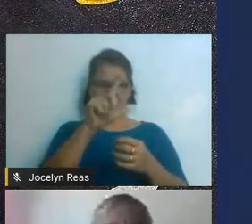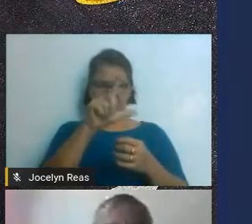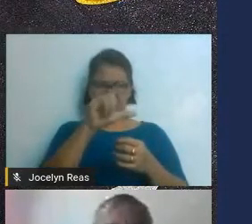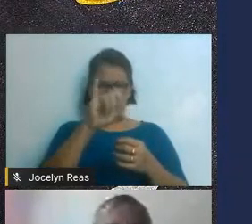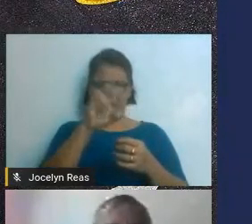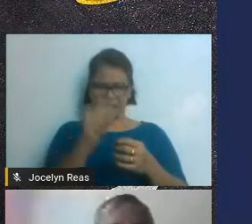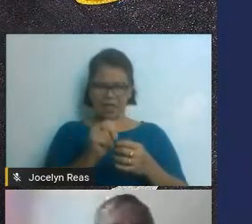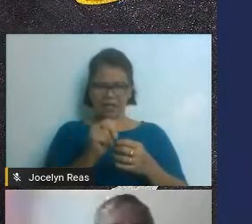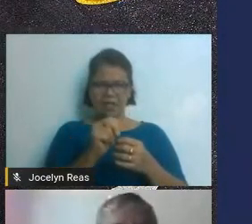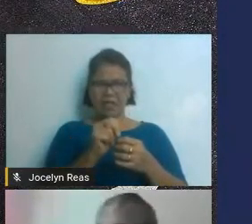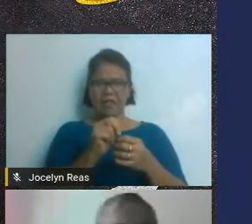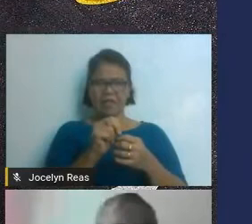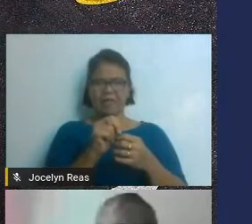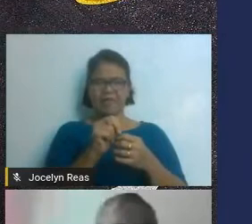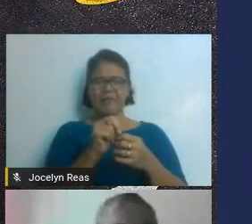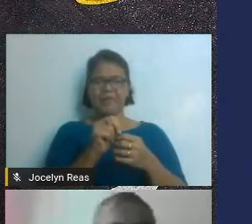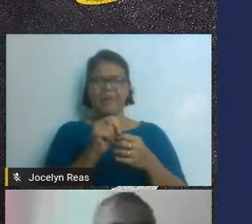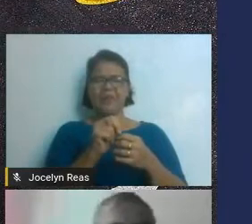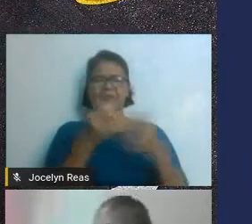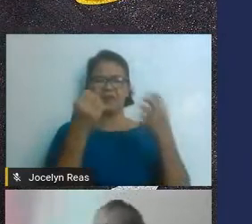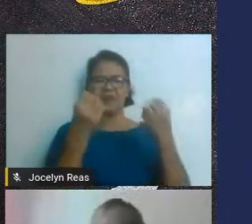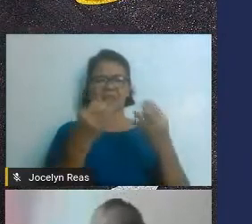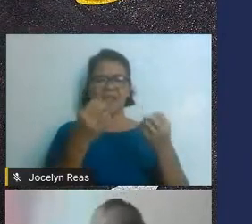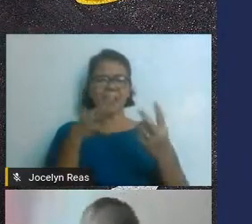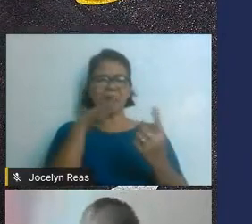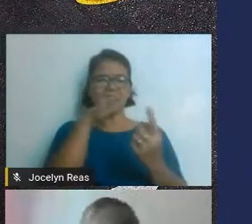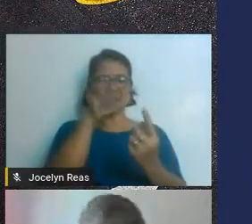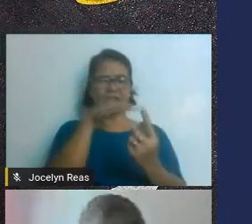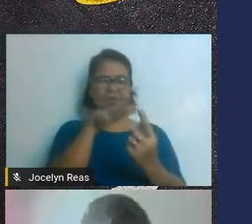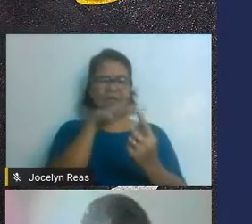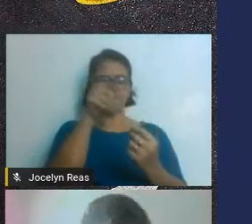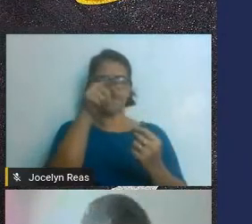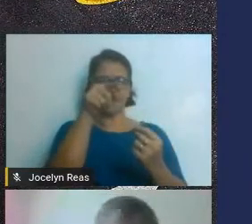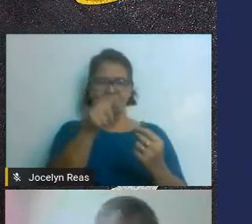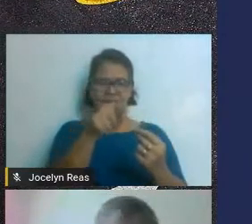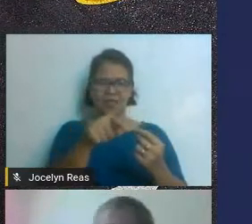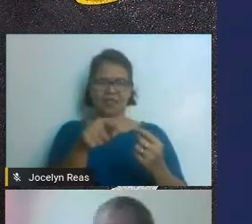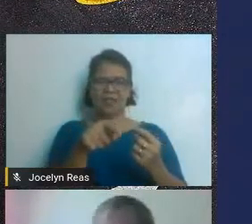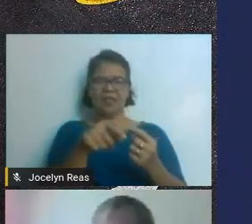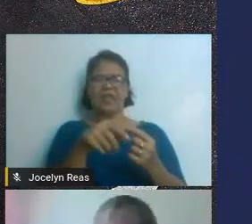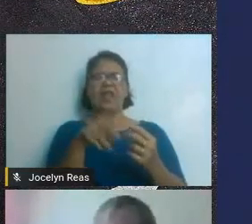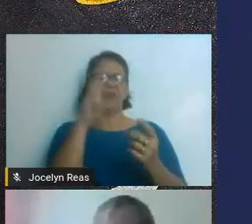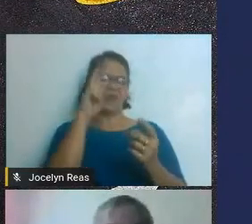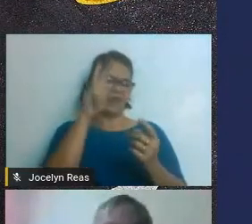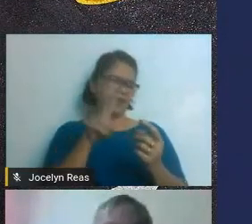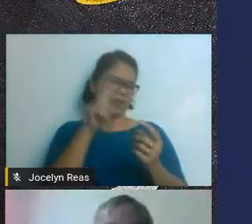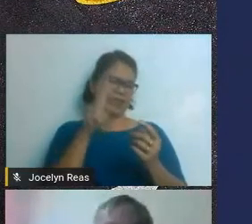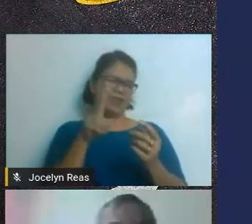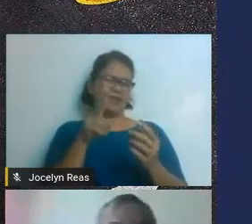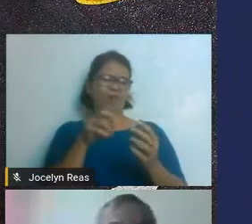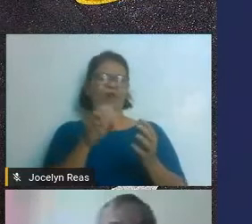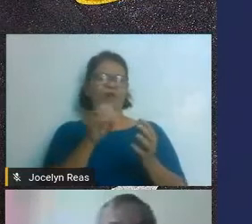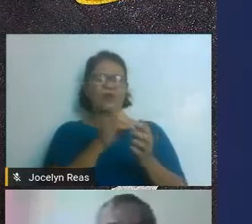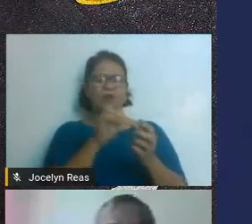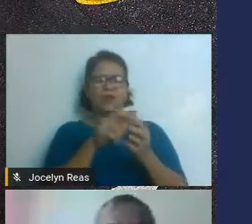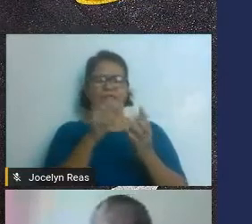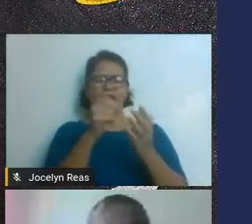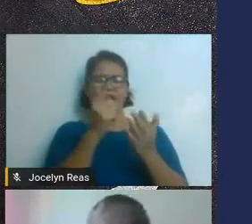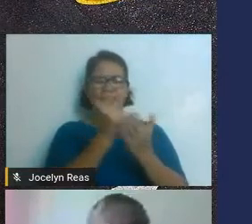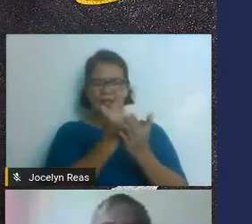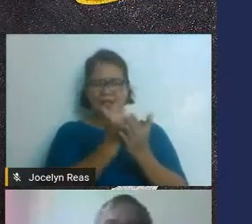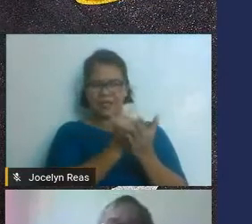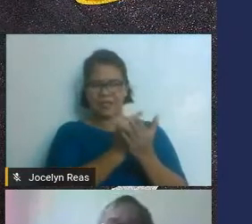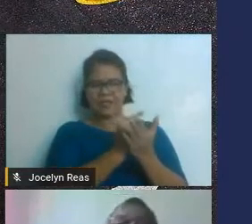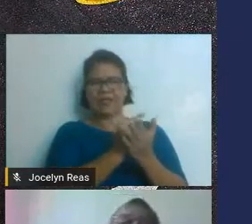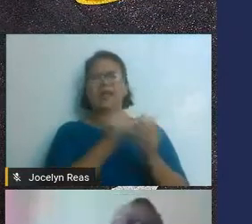synchronous. That's an asynchronous form of viewing a video or a lesson. And that can be done in the online distance learning